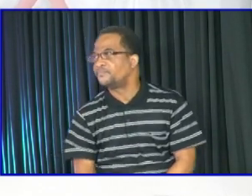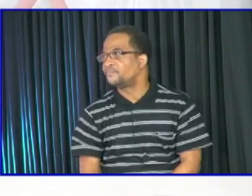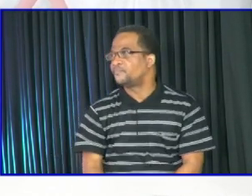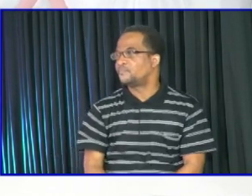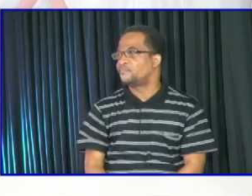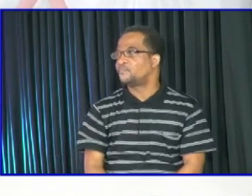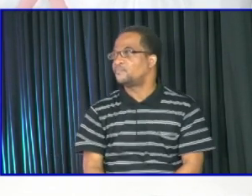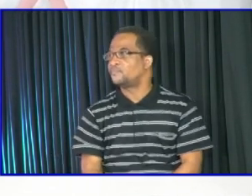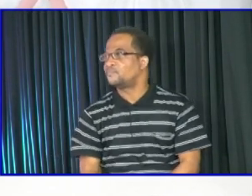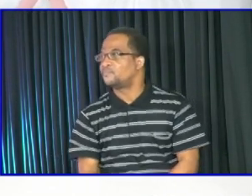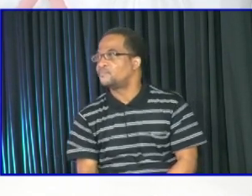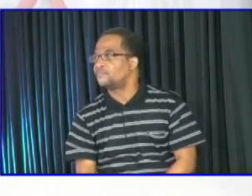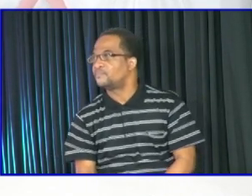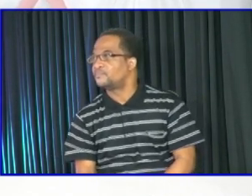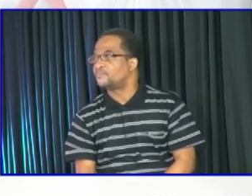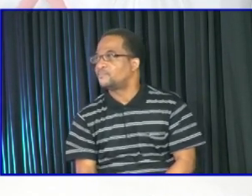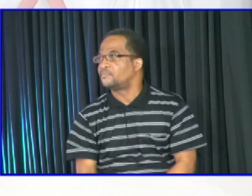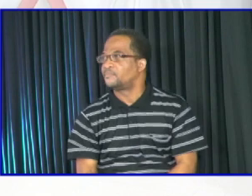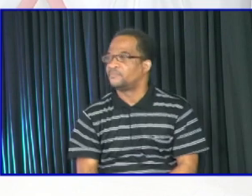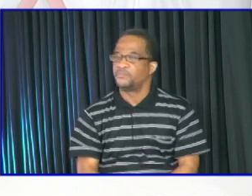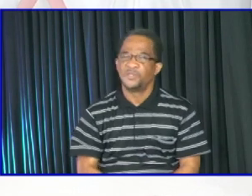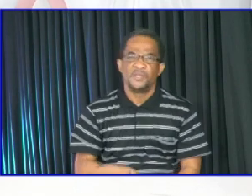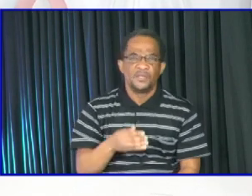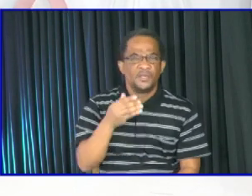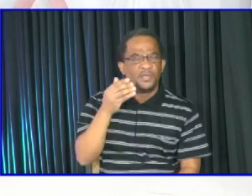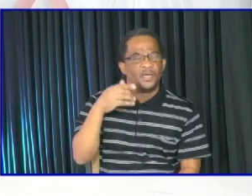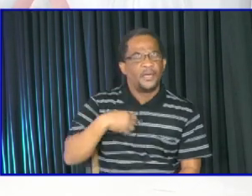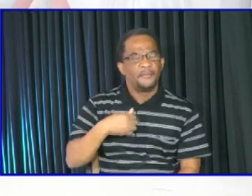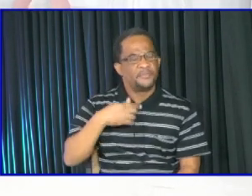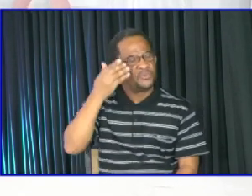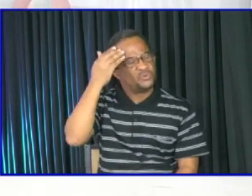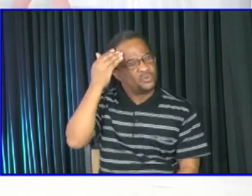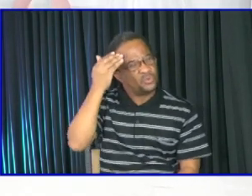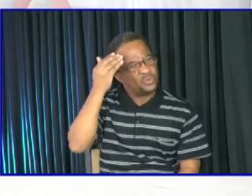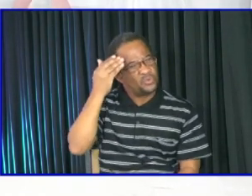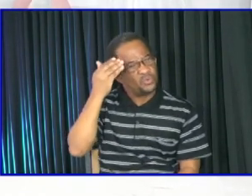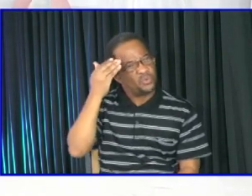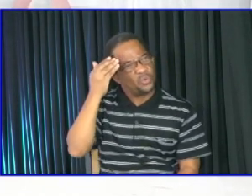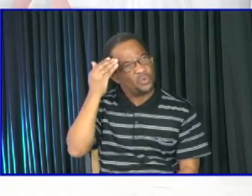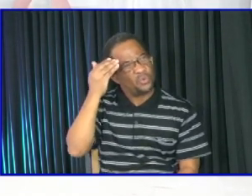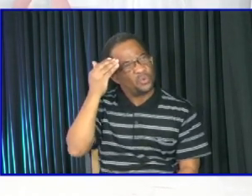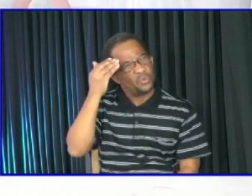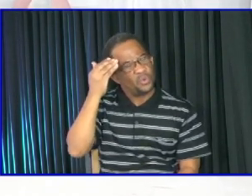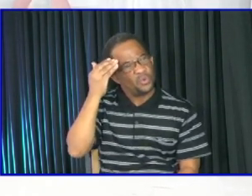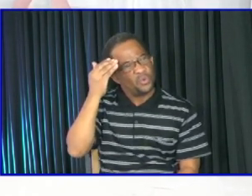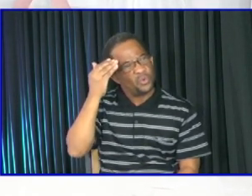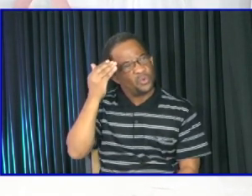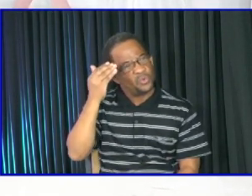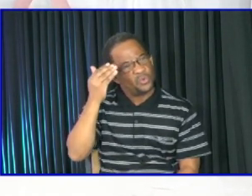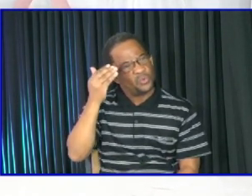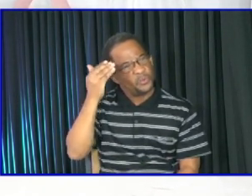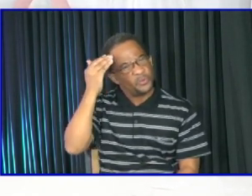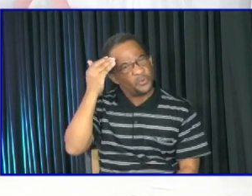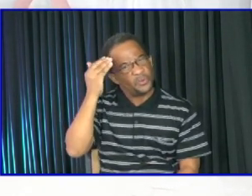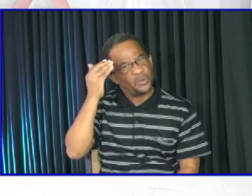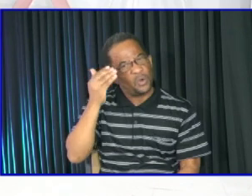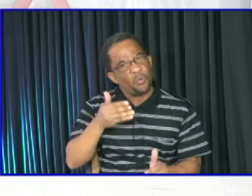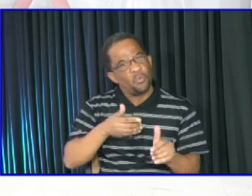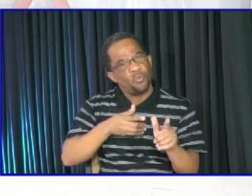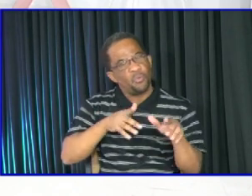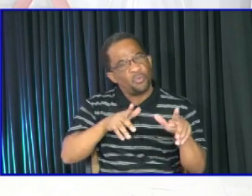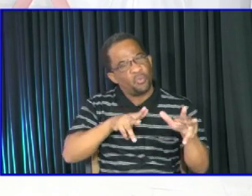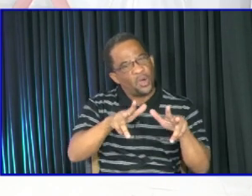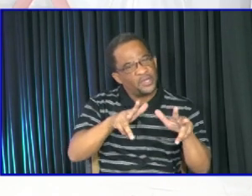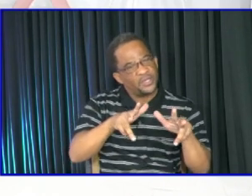I know that some people are innocent with their walk. A good friend of mine messaged me